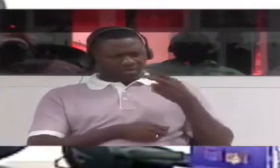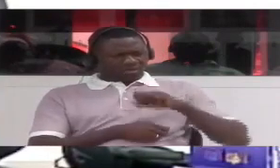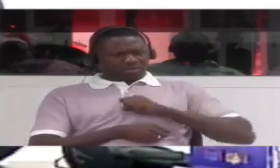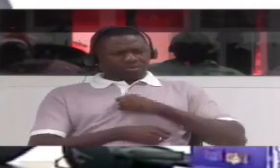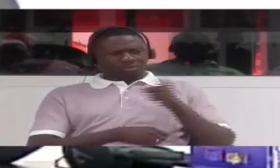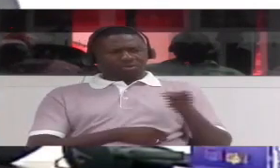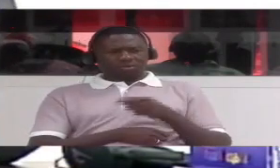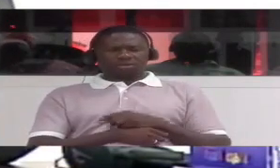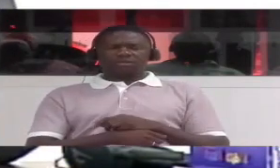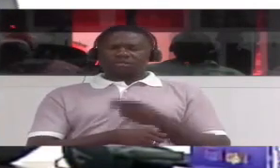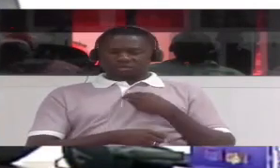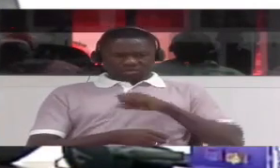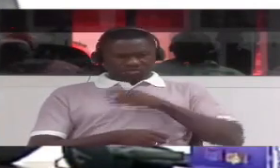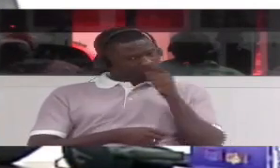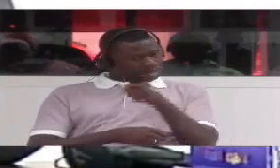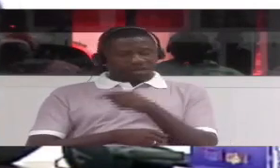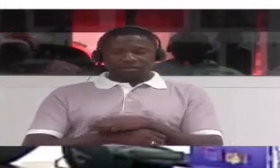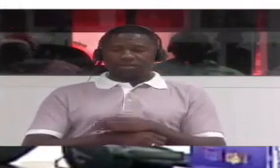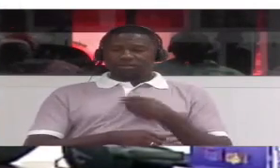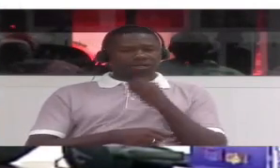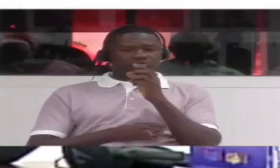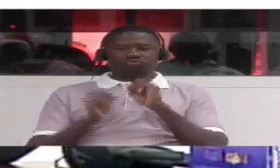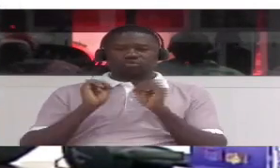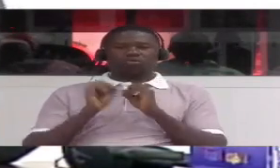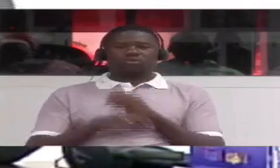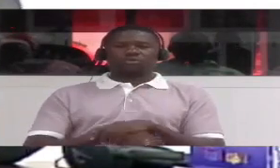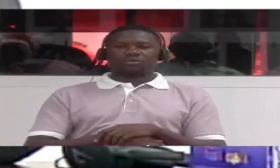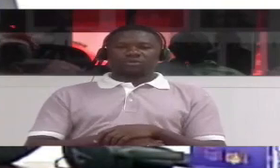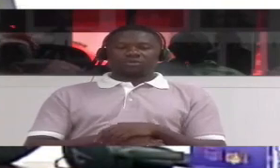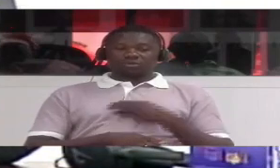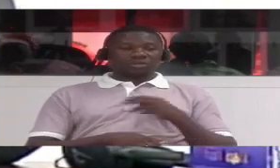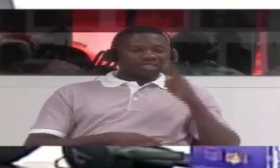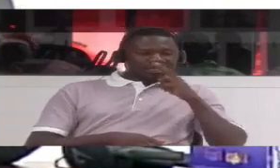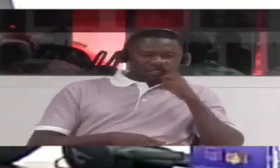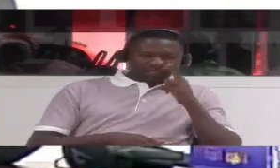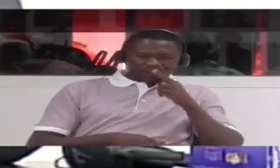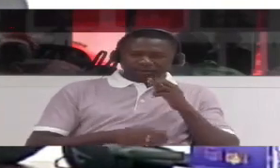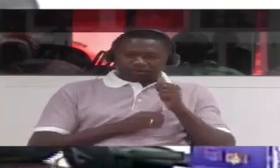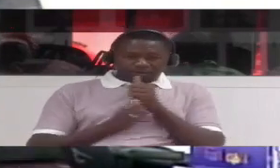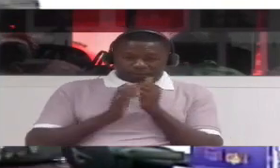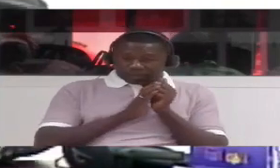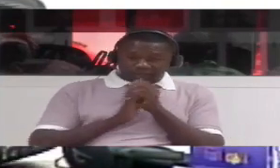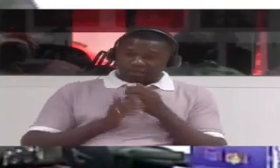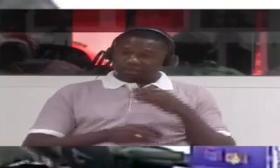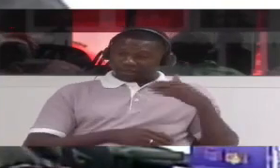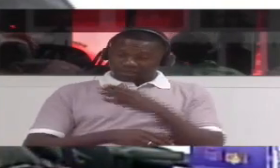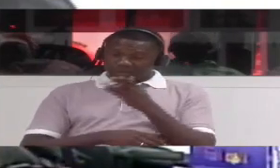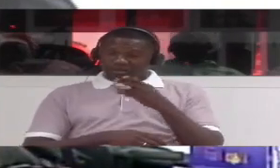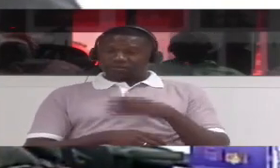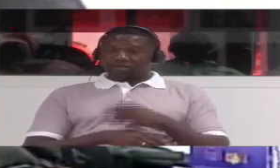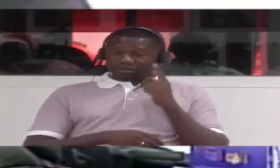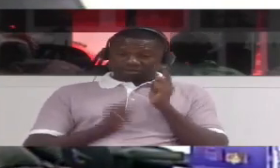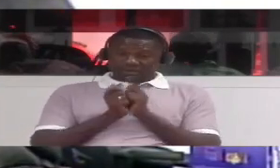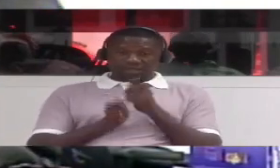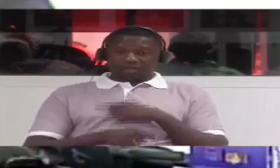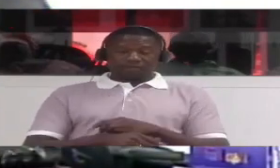said, no, I wasn't there. So when he eventually managed to find his way, he told me, Cham, I didn't expect you to be released now, because the way you were